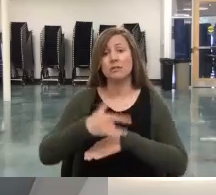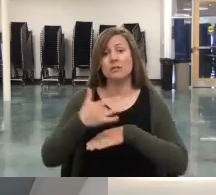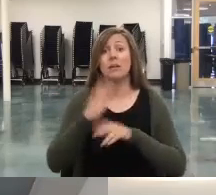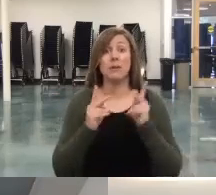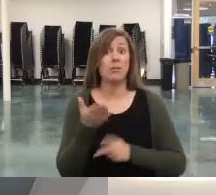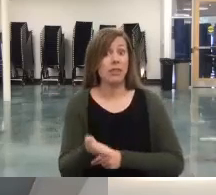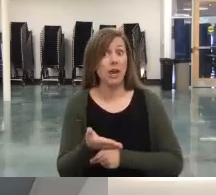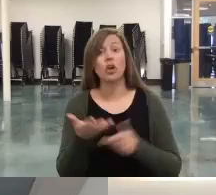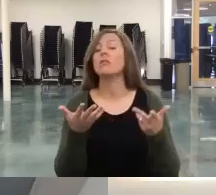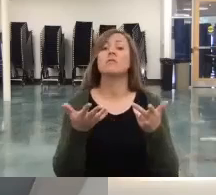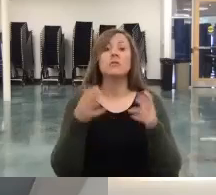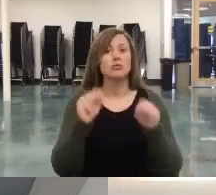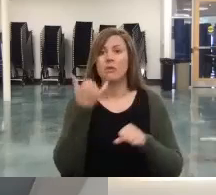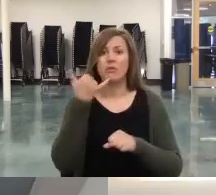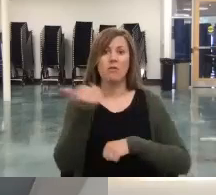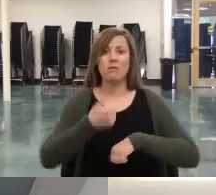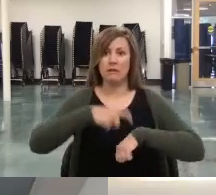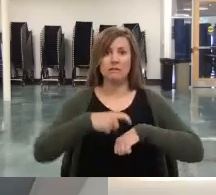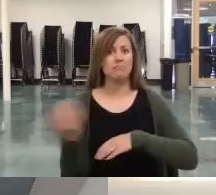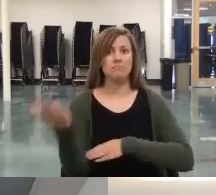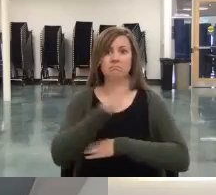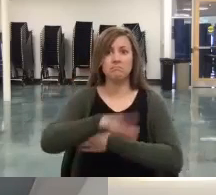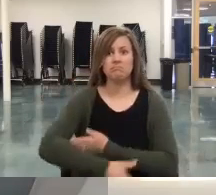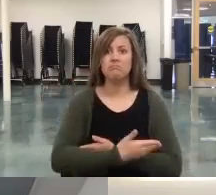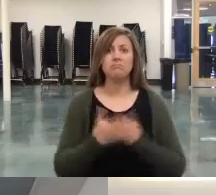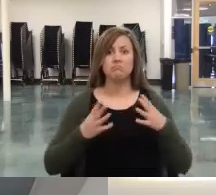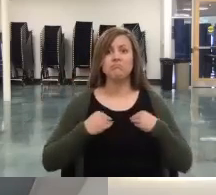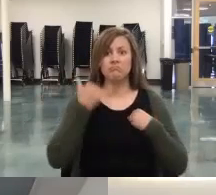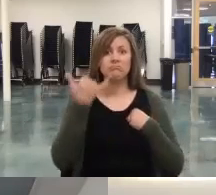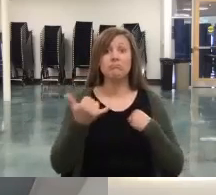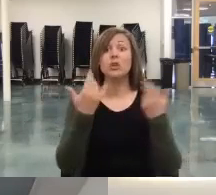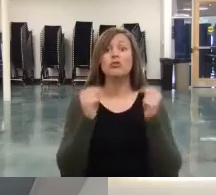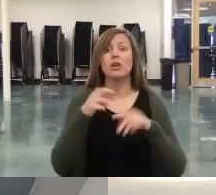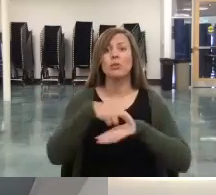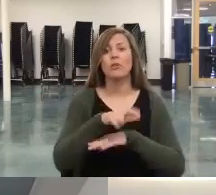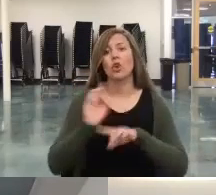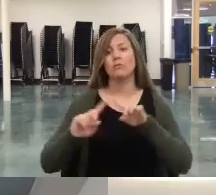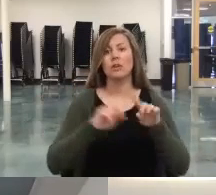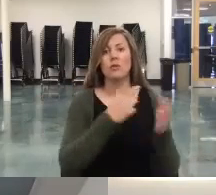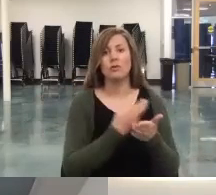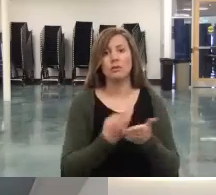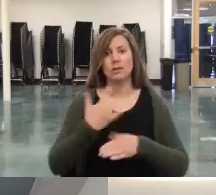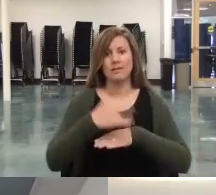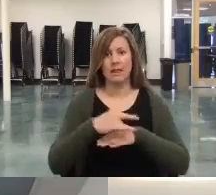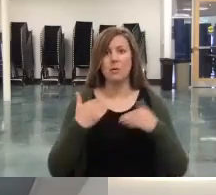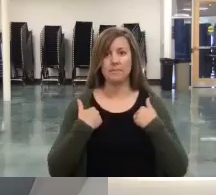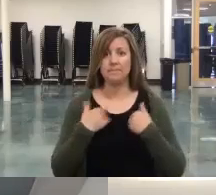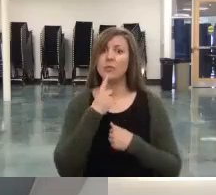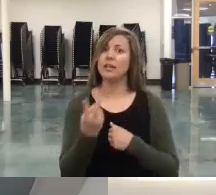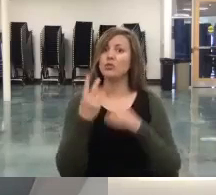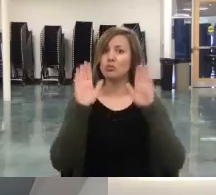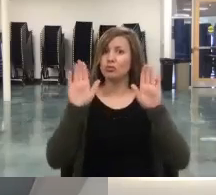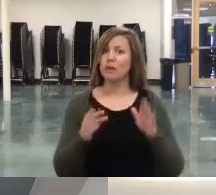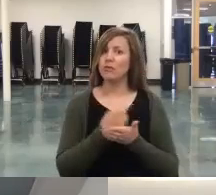211 are available 24/7 to take your call, to try to refer you to the resources you need. So those are two excellent